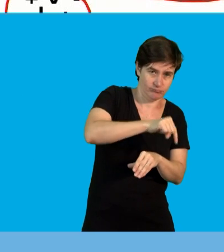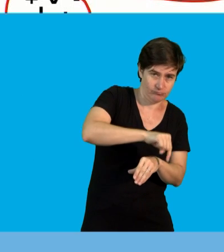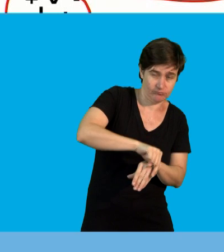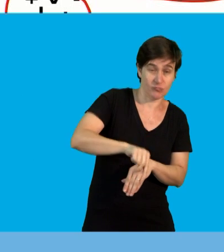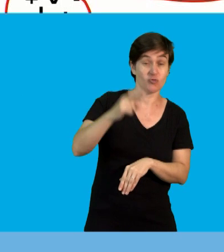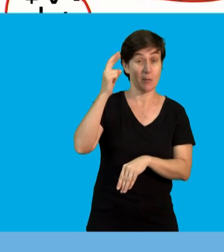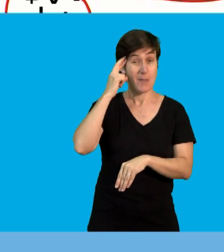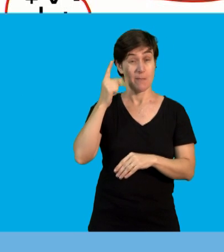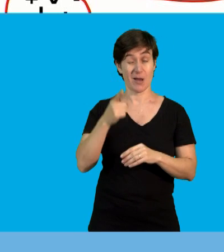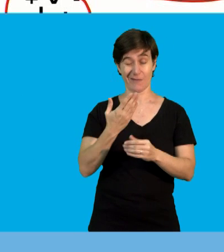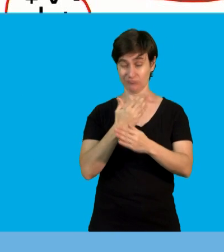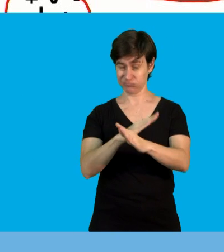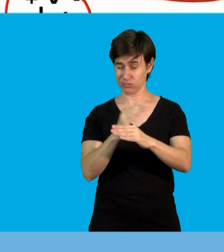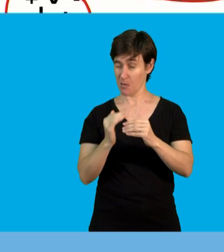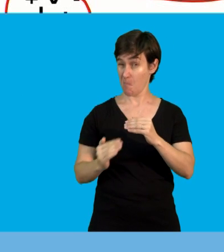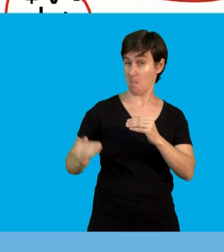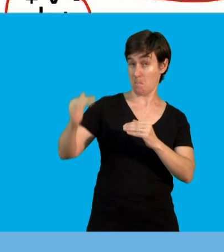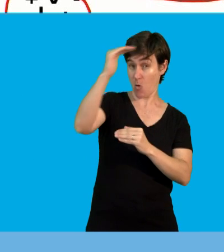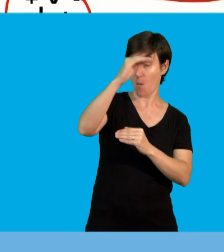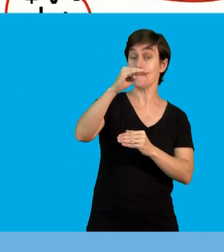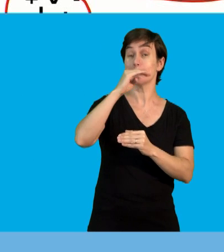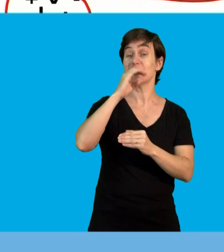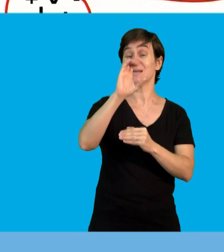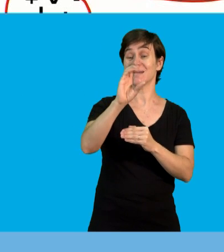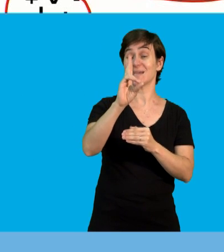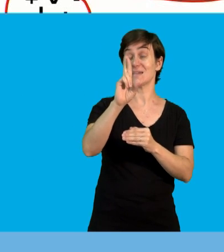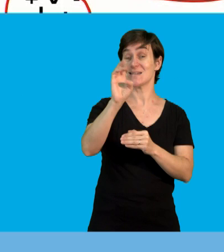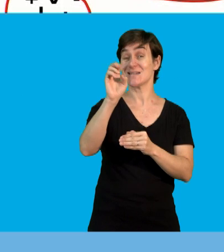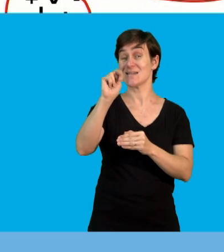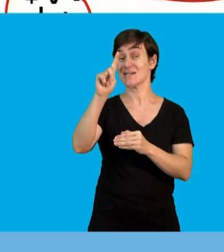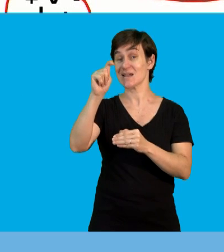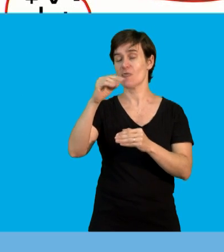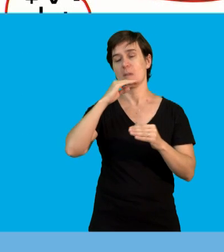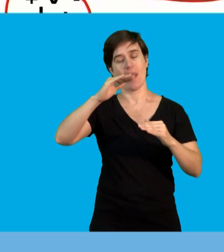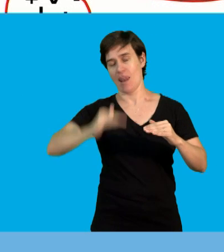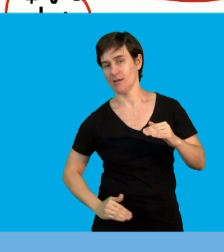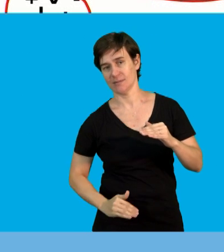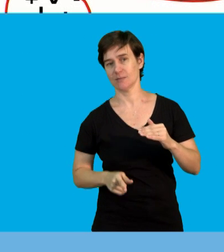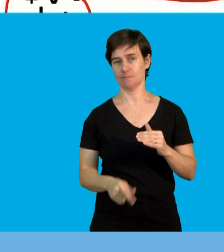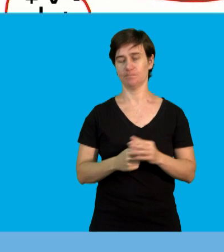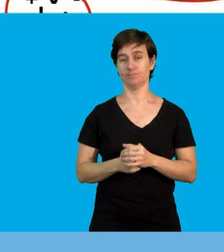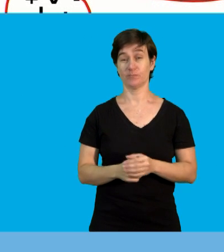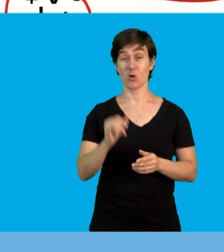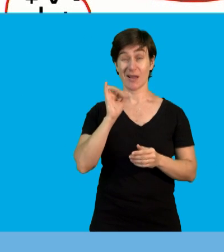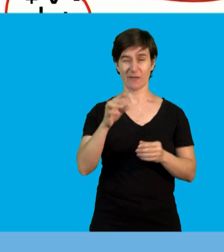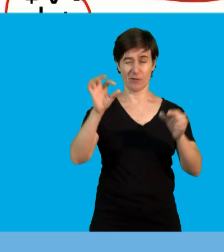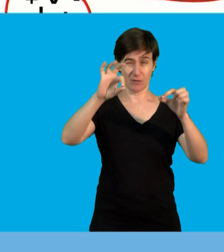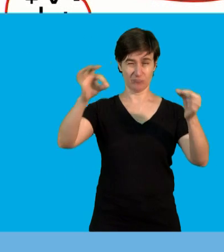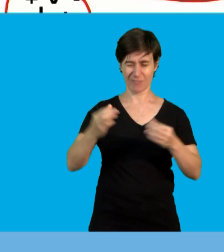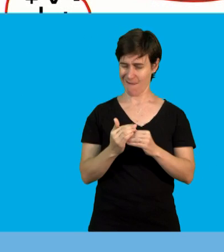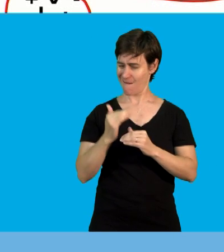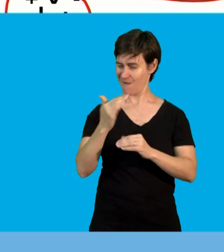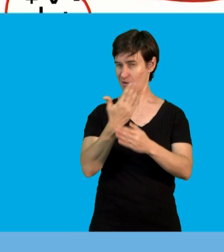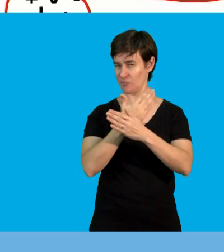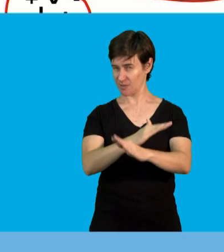that when the resistance increases, the current is going to be decreasing. So if this conductor has